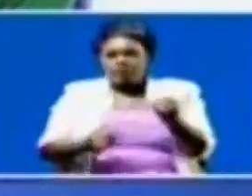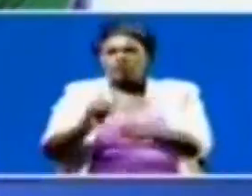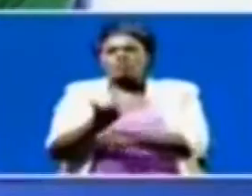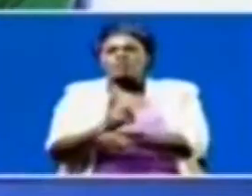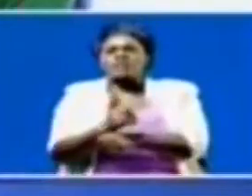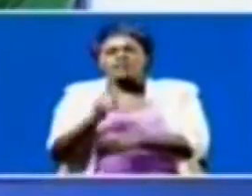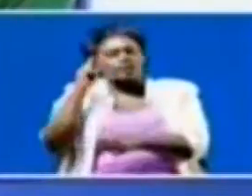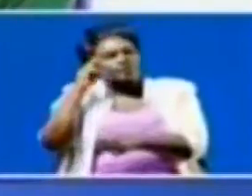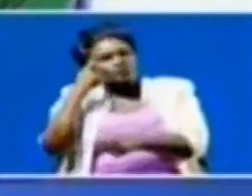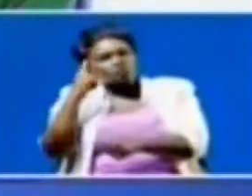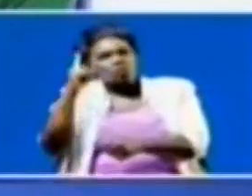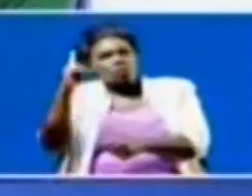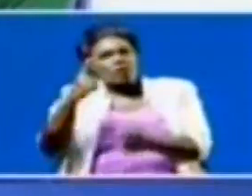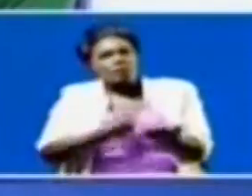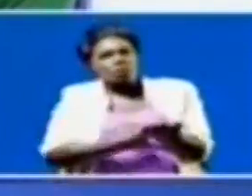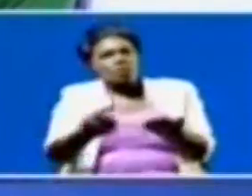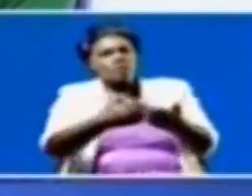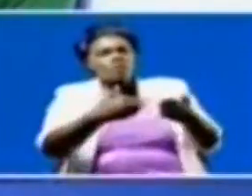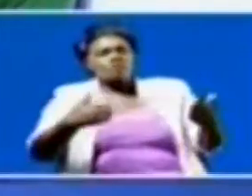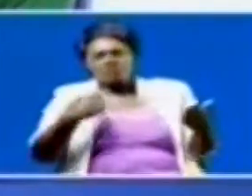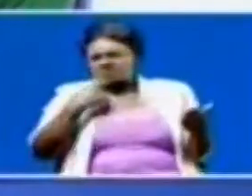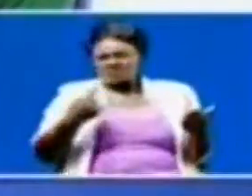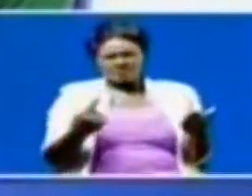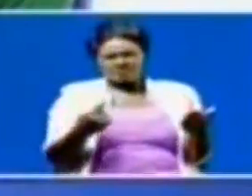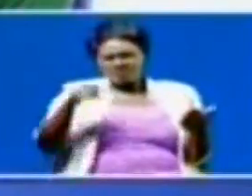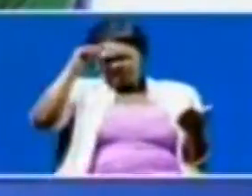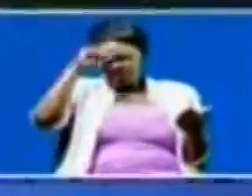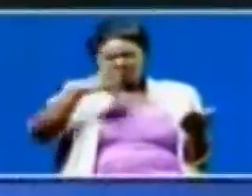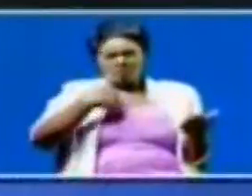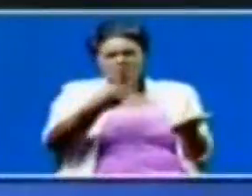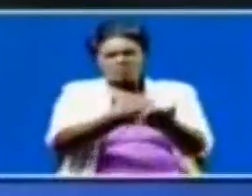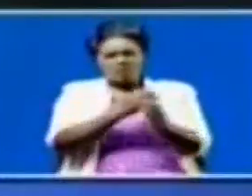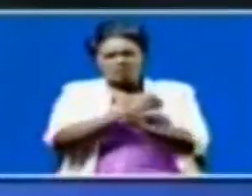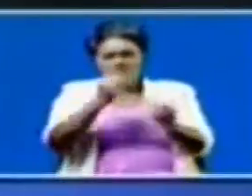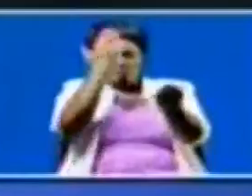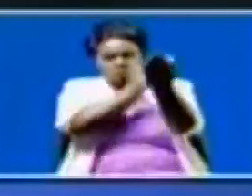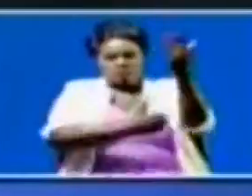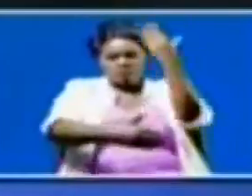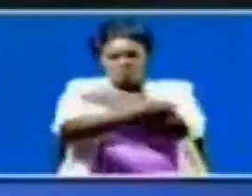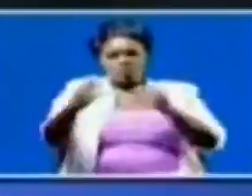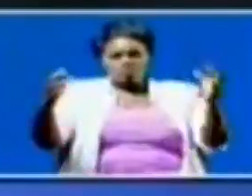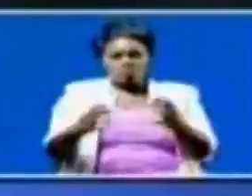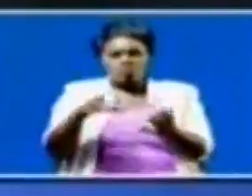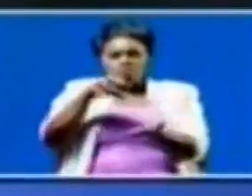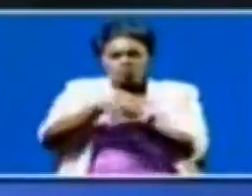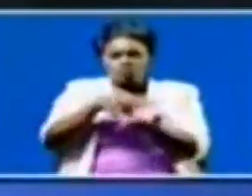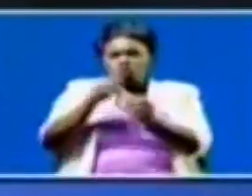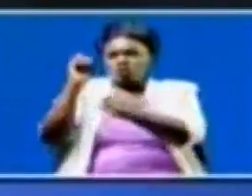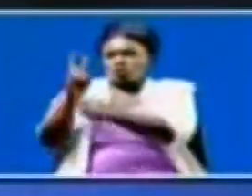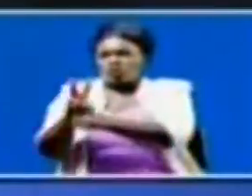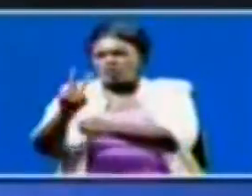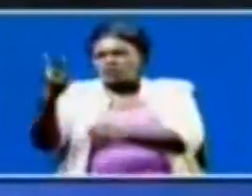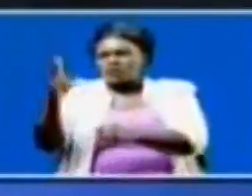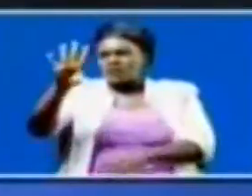like 1 week too. They told us that the government doesn't have money. The amputee team finished 12th in the tournament and second